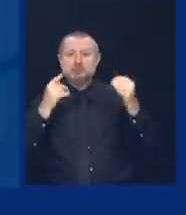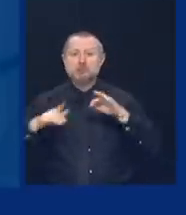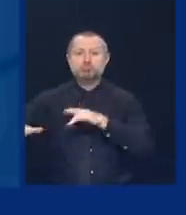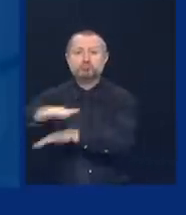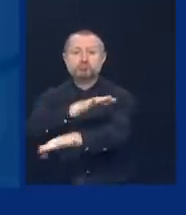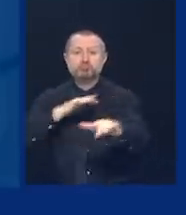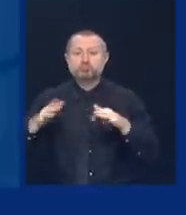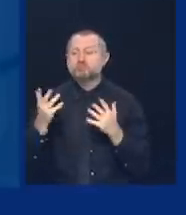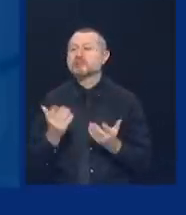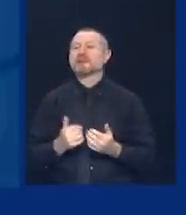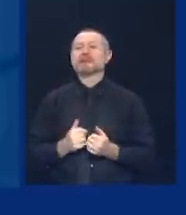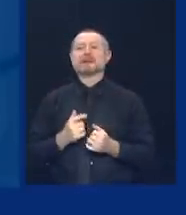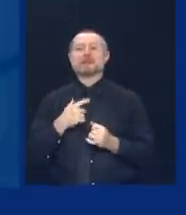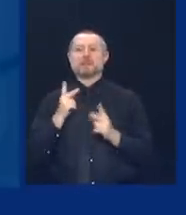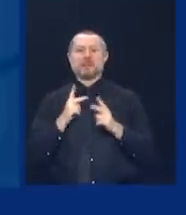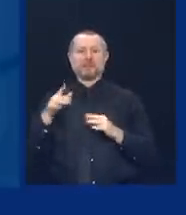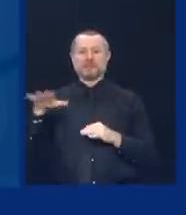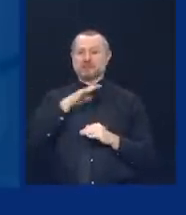everybody goes inside.